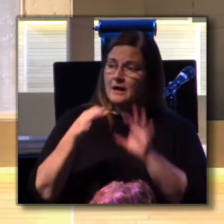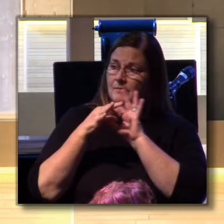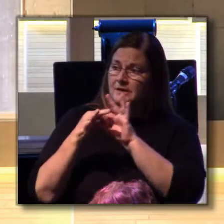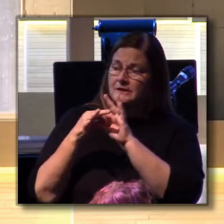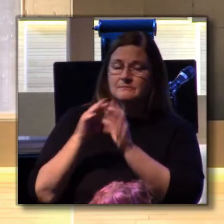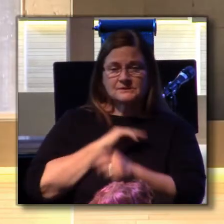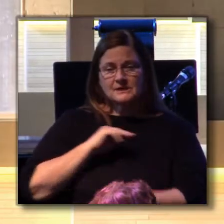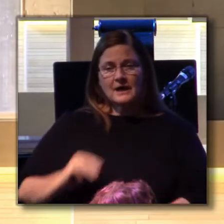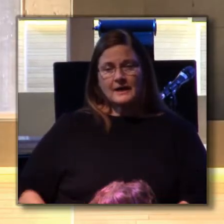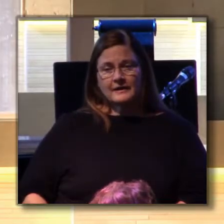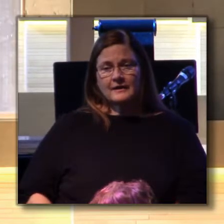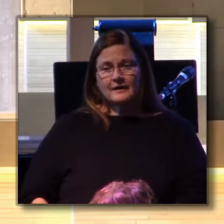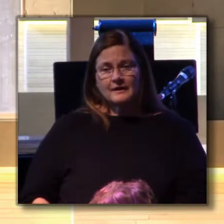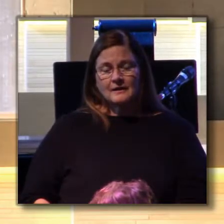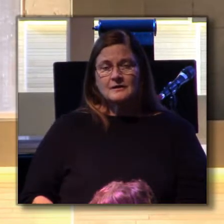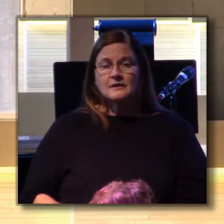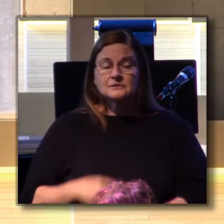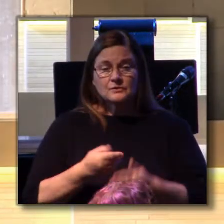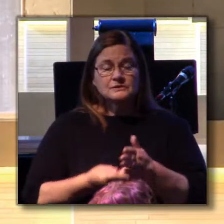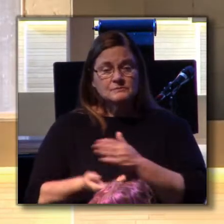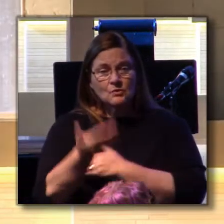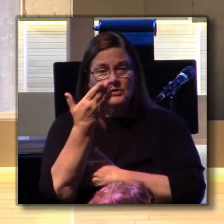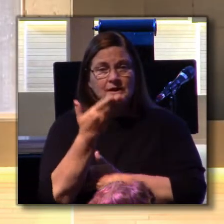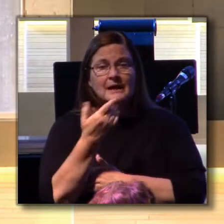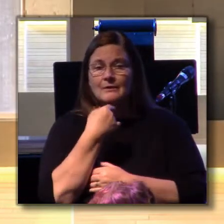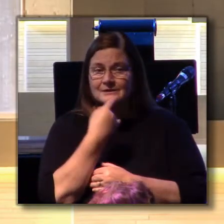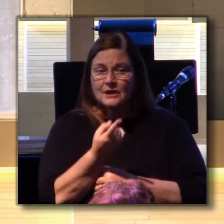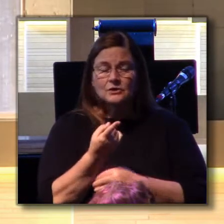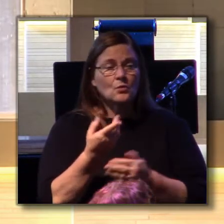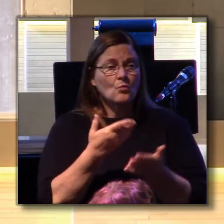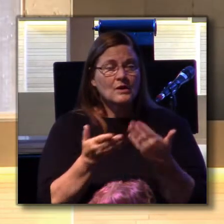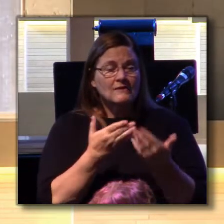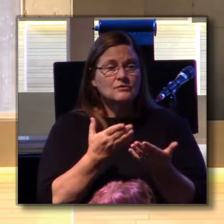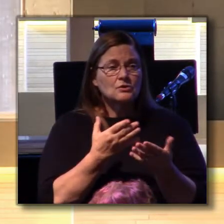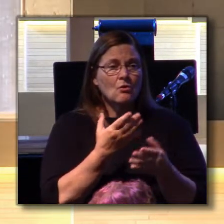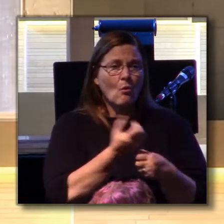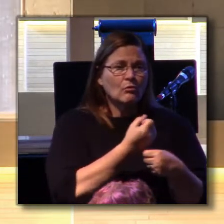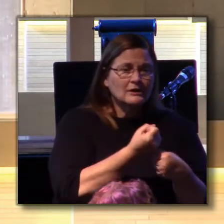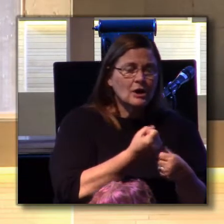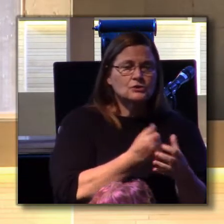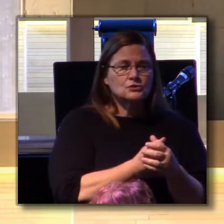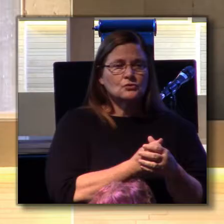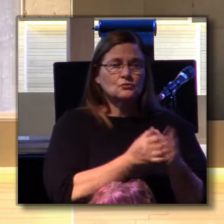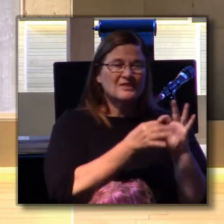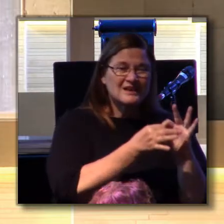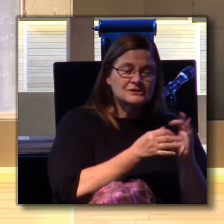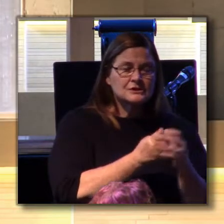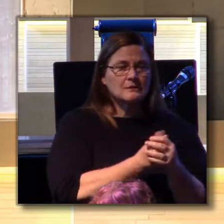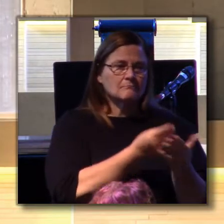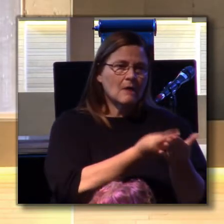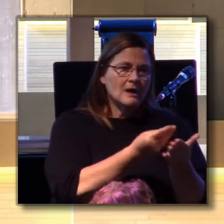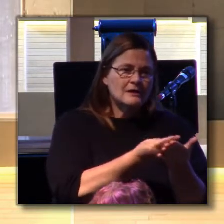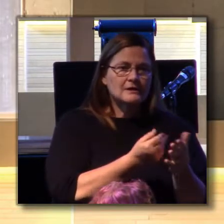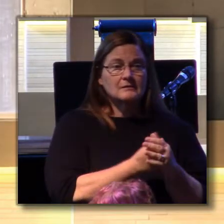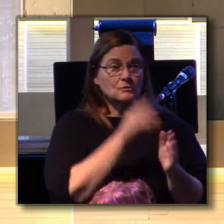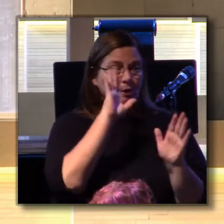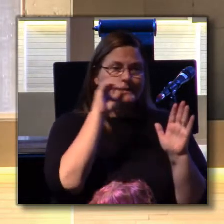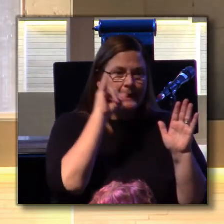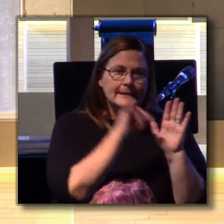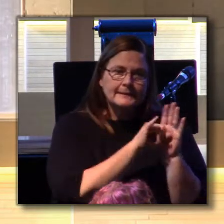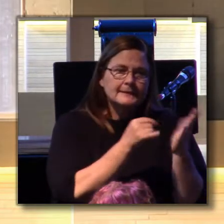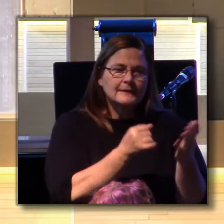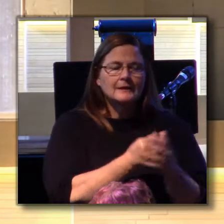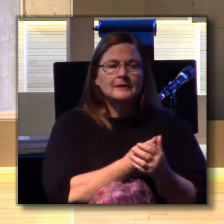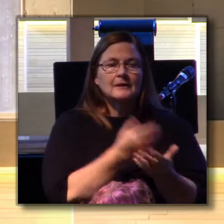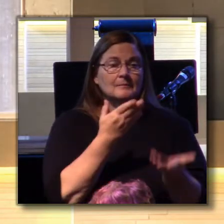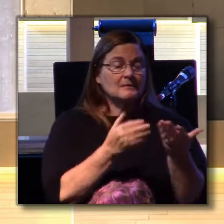to you, whatever it is you're holding on to, is it a relationship? Is it money? Whatever it is, is it your identity? Maybe it's not a